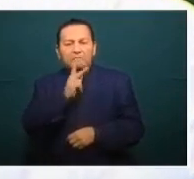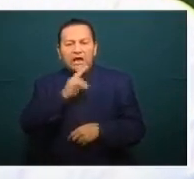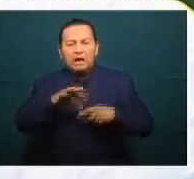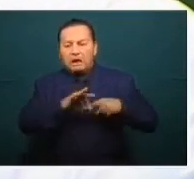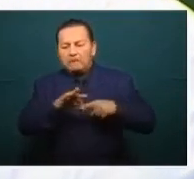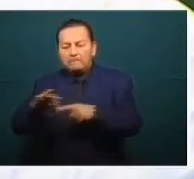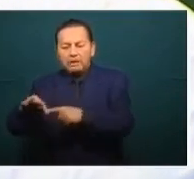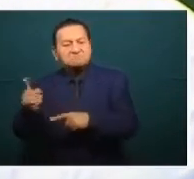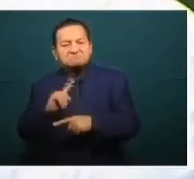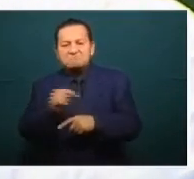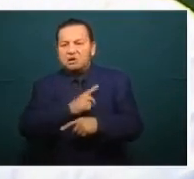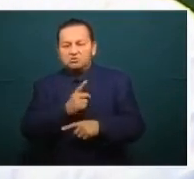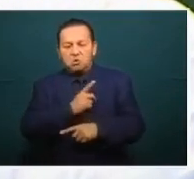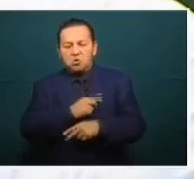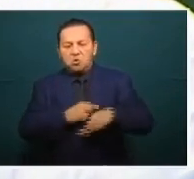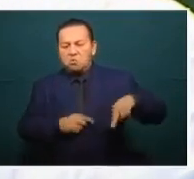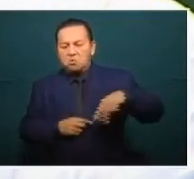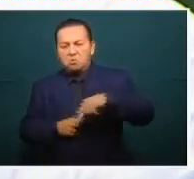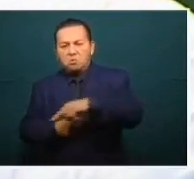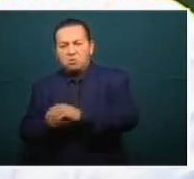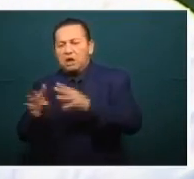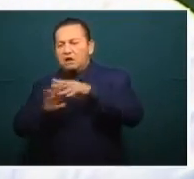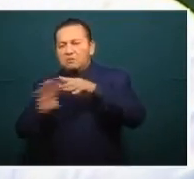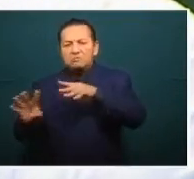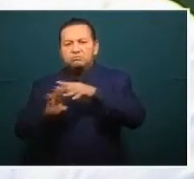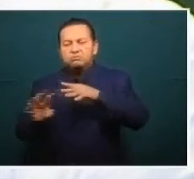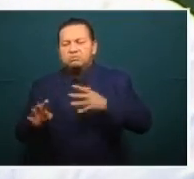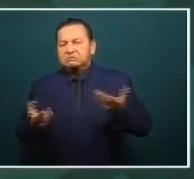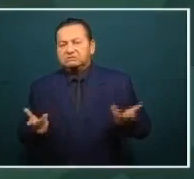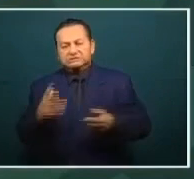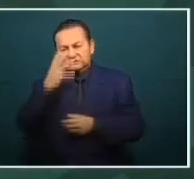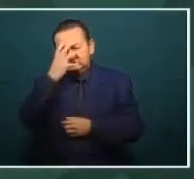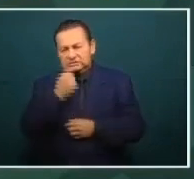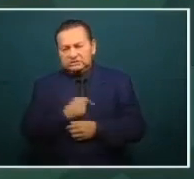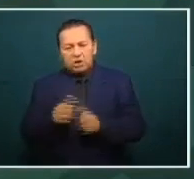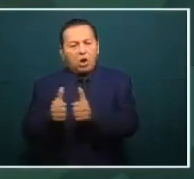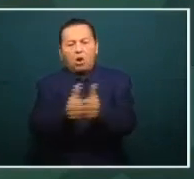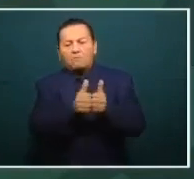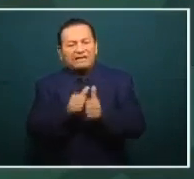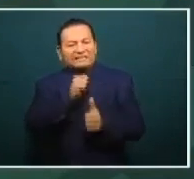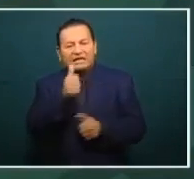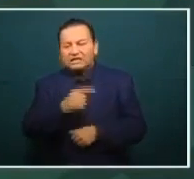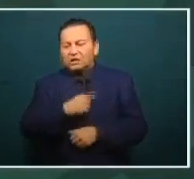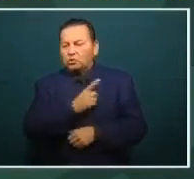many children that are alone, without parents.